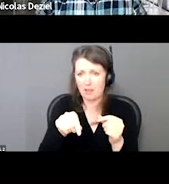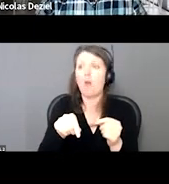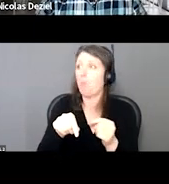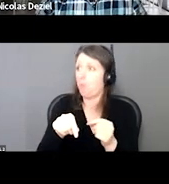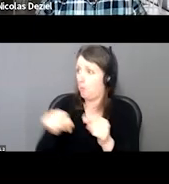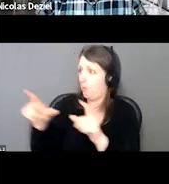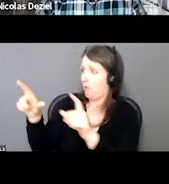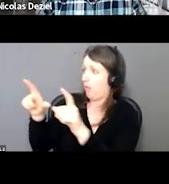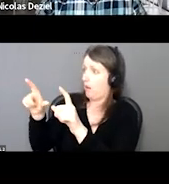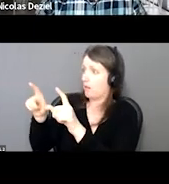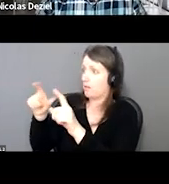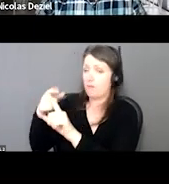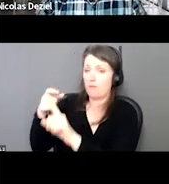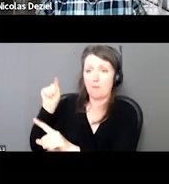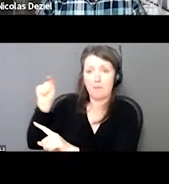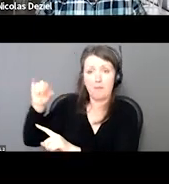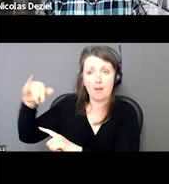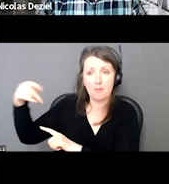So the way it works,